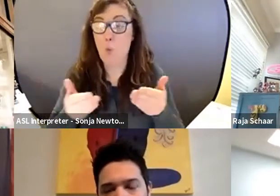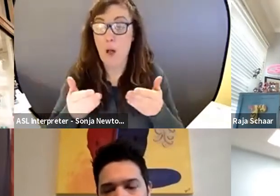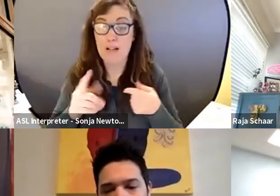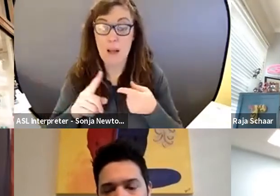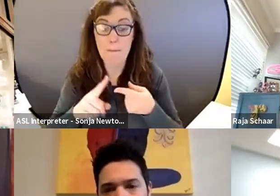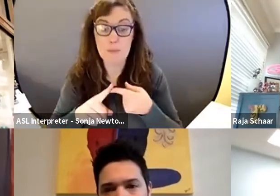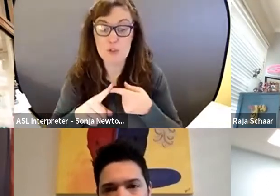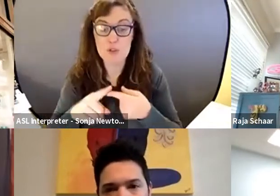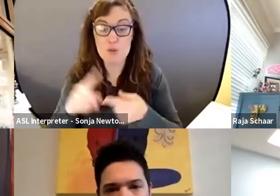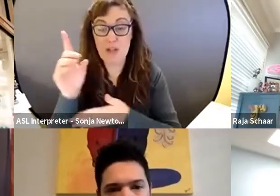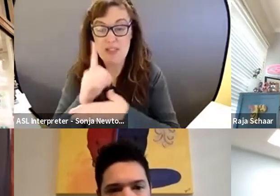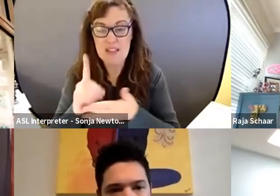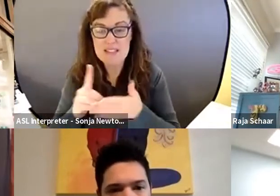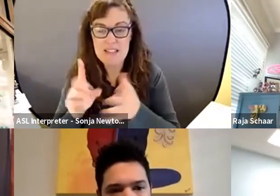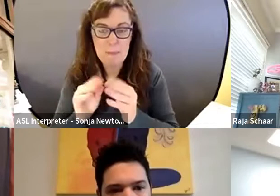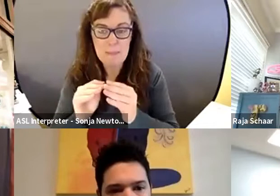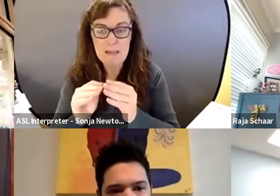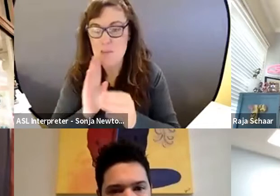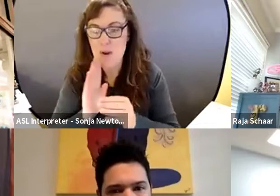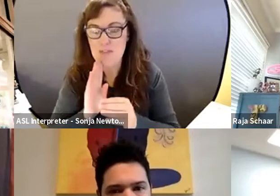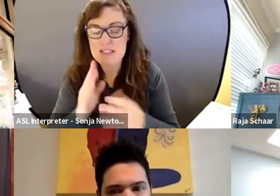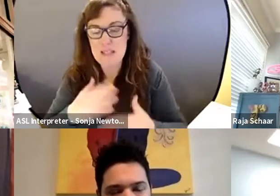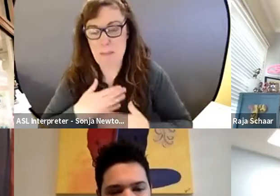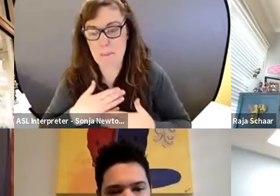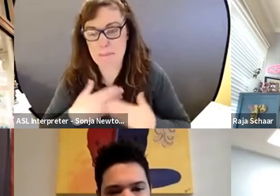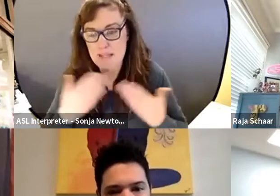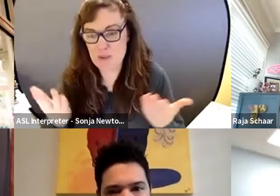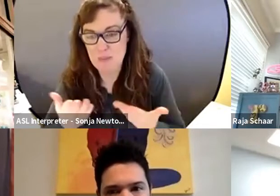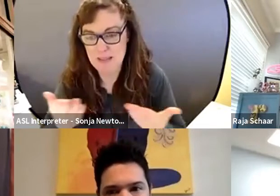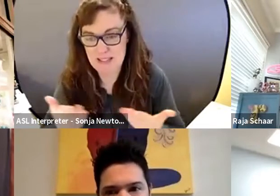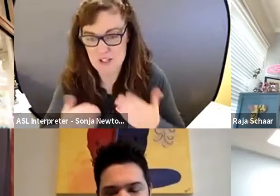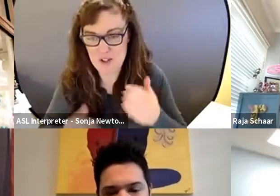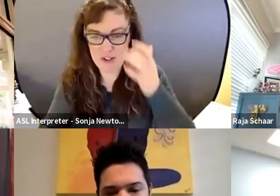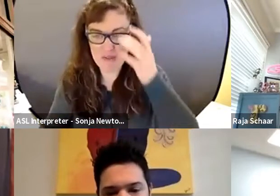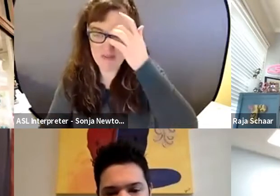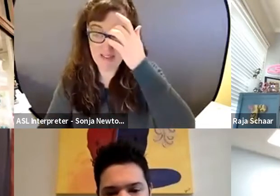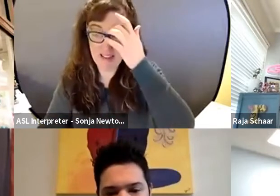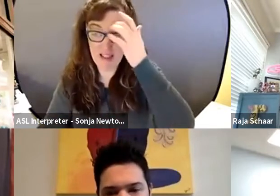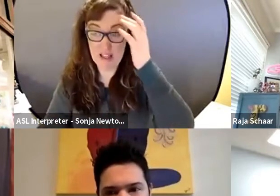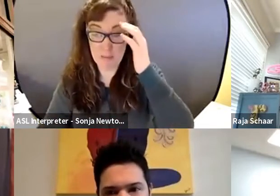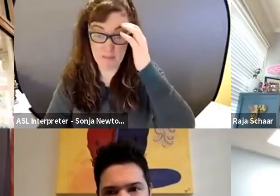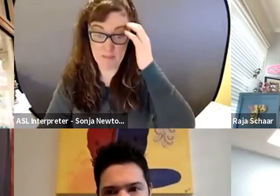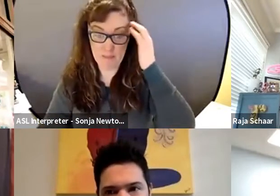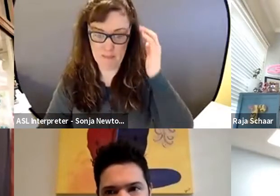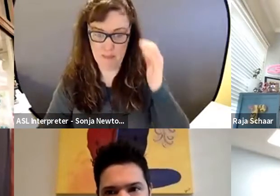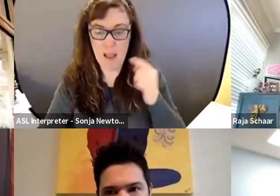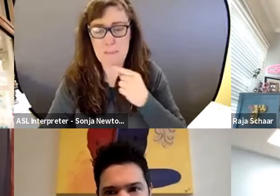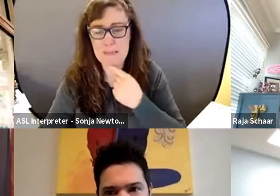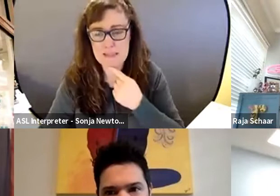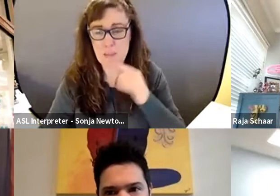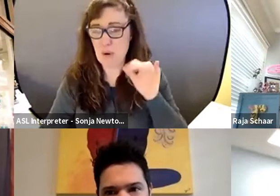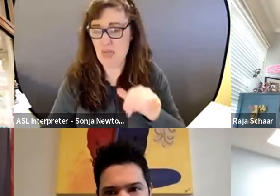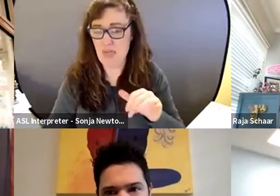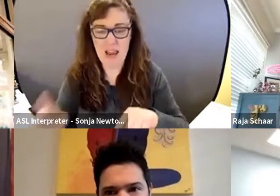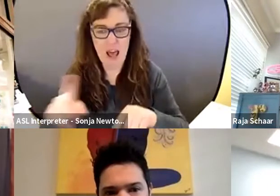Thinking Breakfast. I'm so happy to be here with you virtually. I actually am really disappointed that I could not